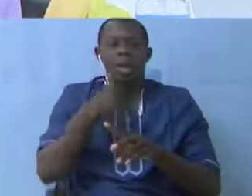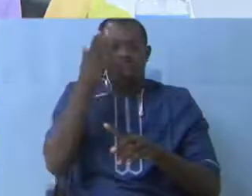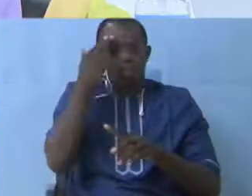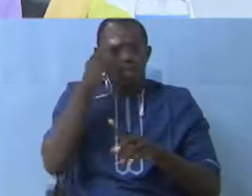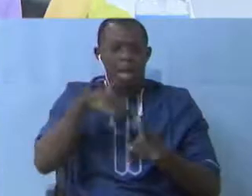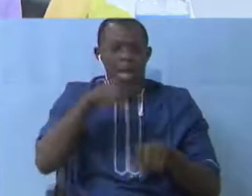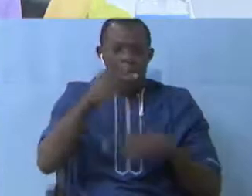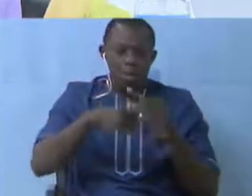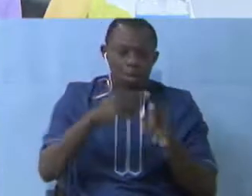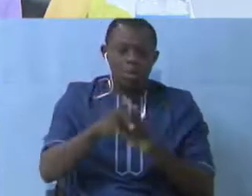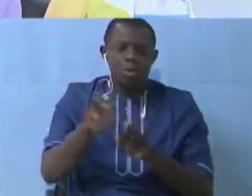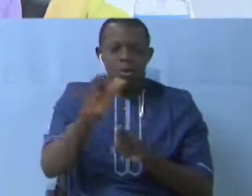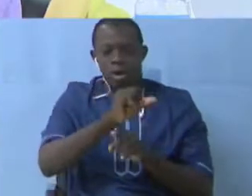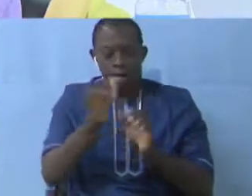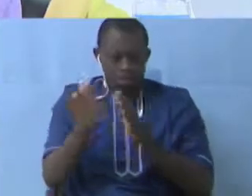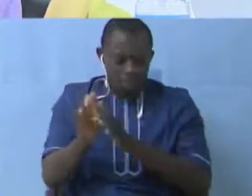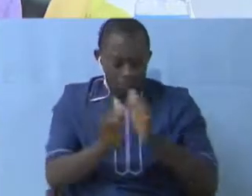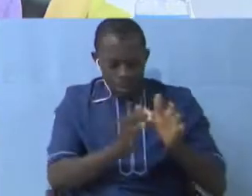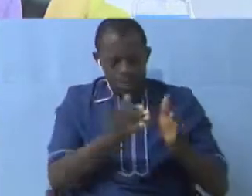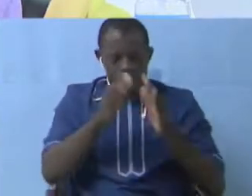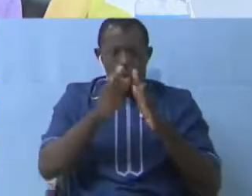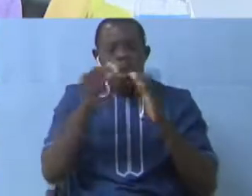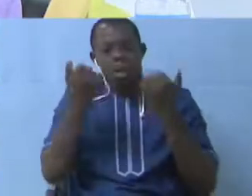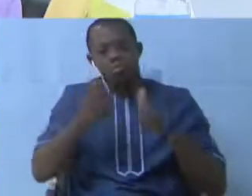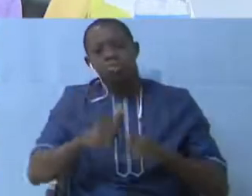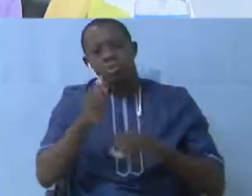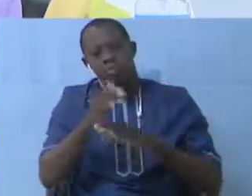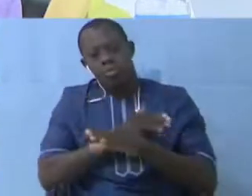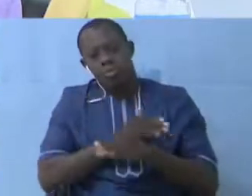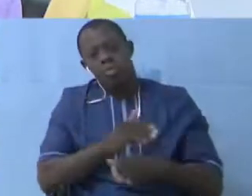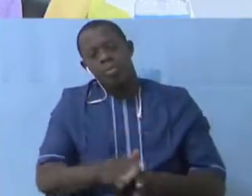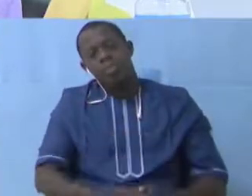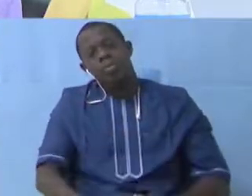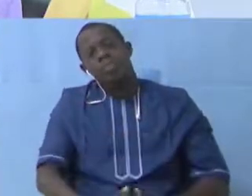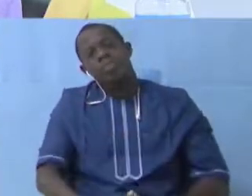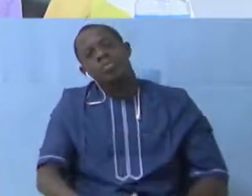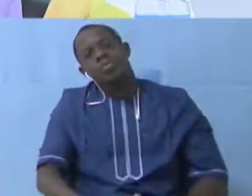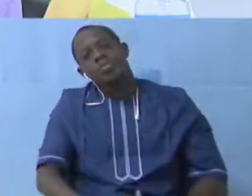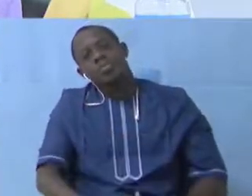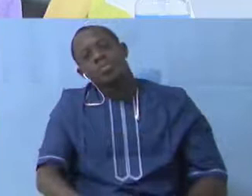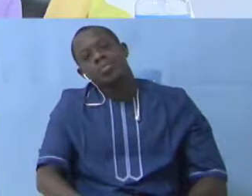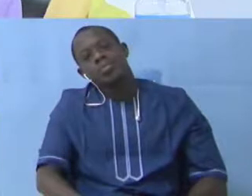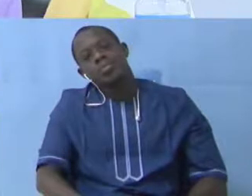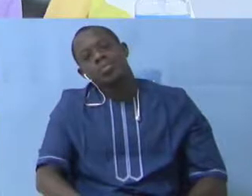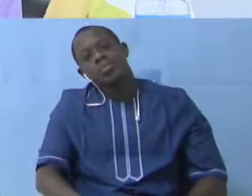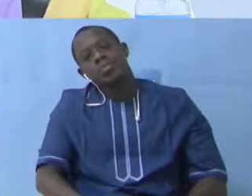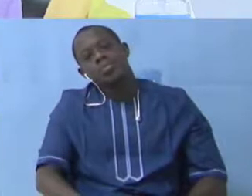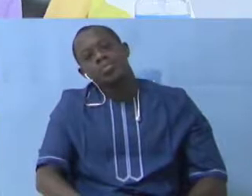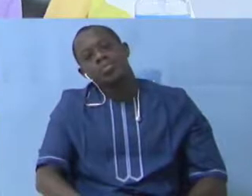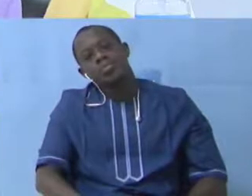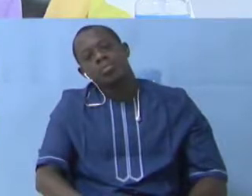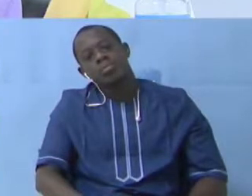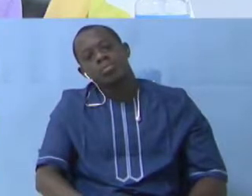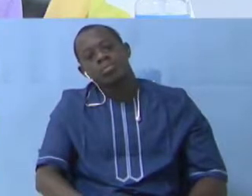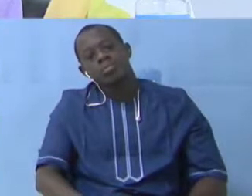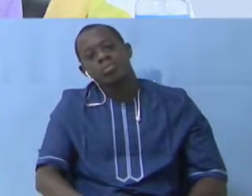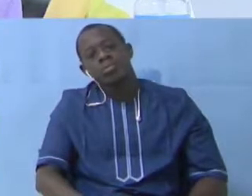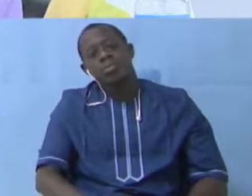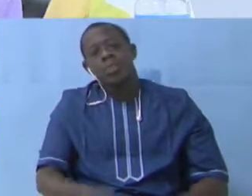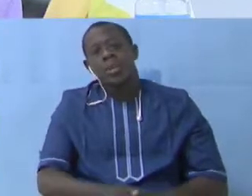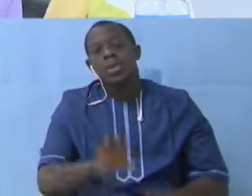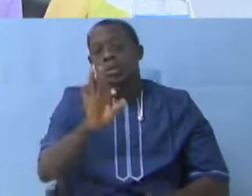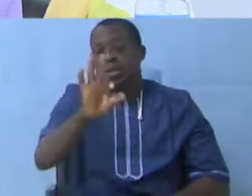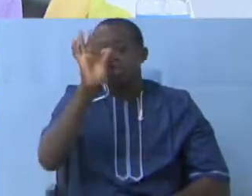about some of the arrangements, waaye nag li nga xam ne nii xam naa ko ci di joxalin yi nga xam ne def nañ ko. the decision was a last-minute